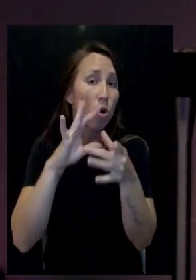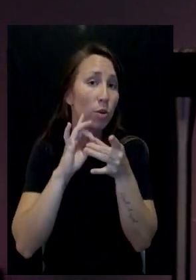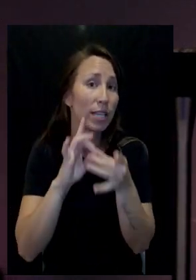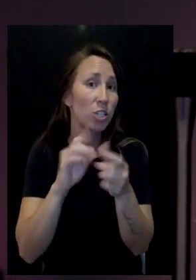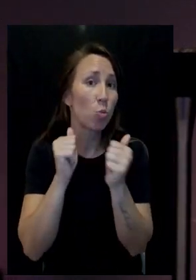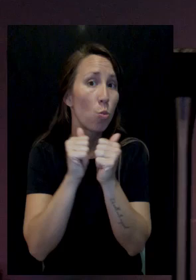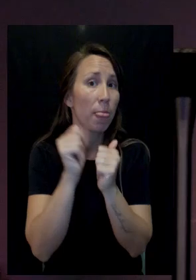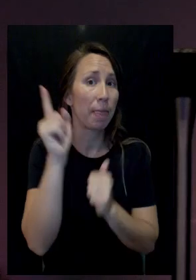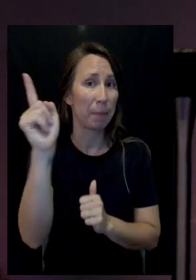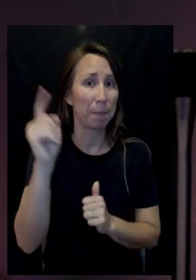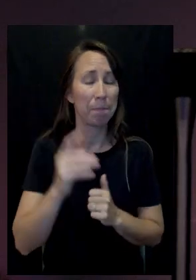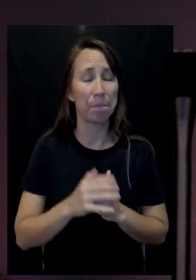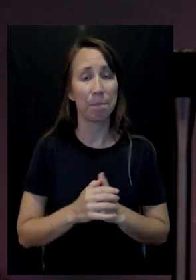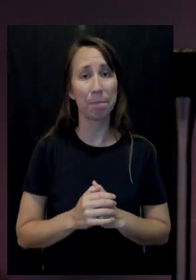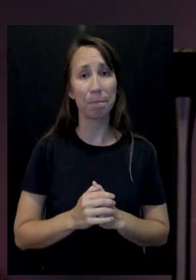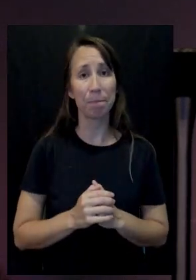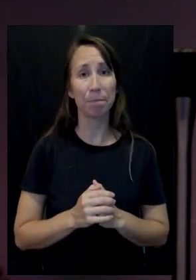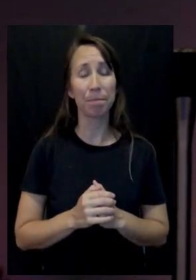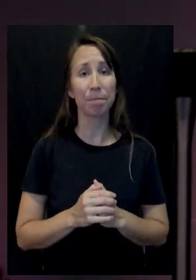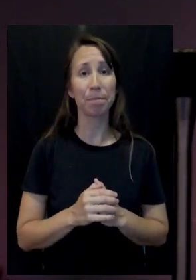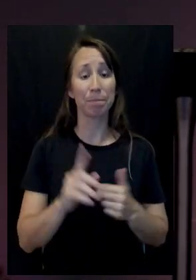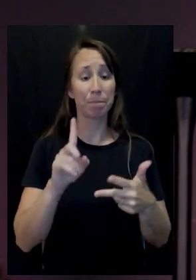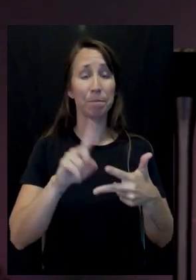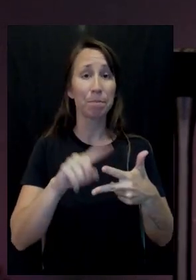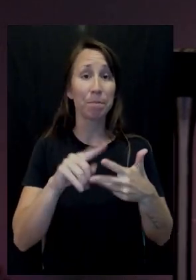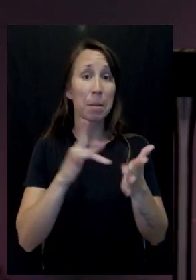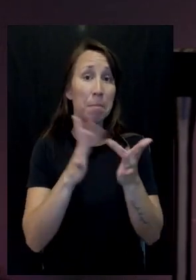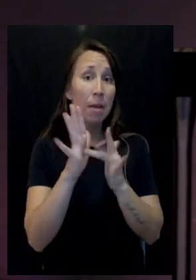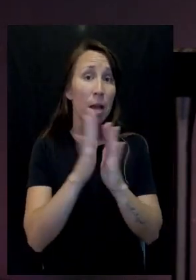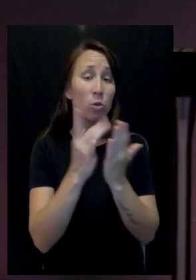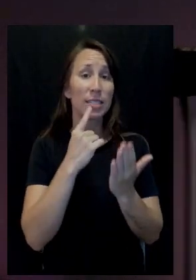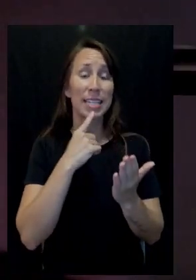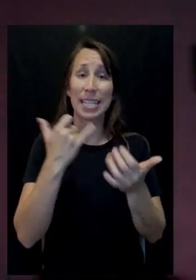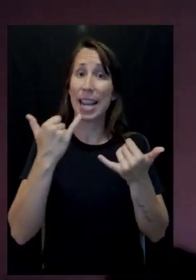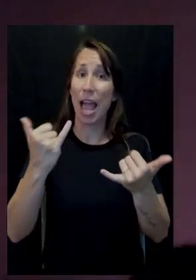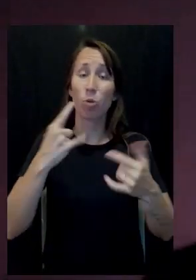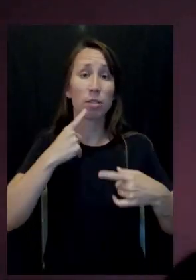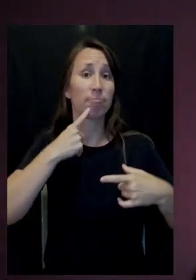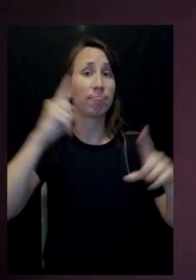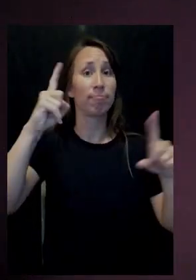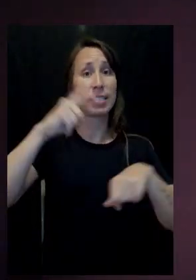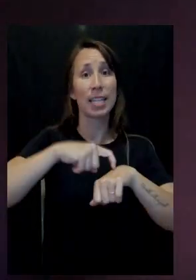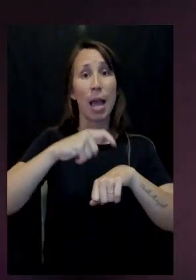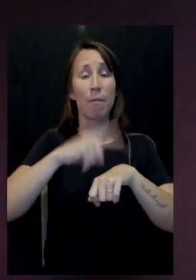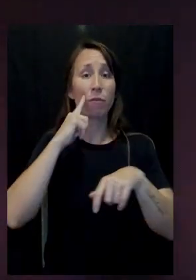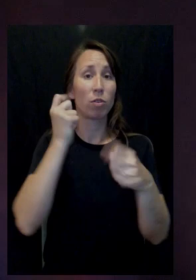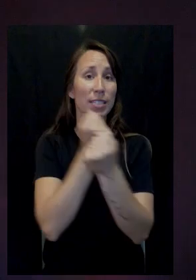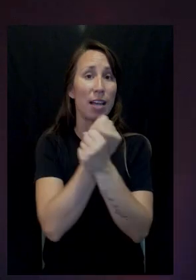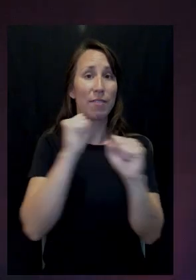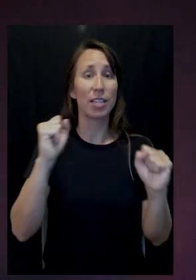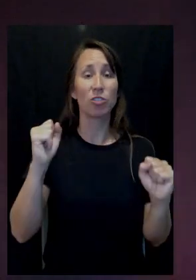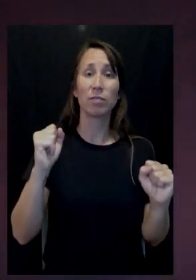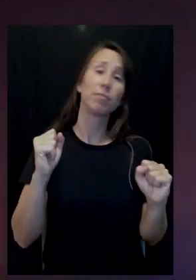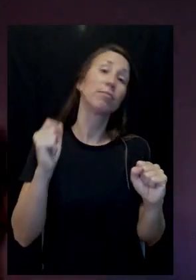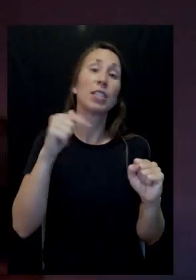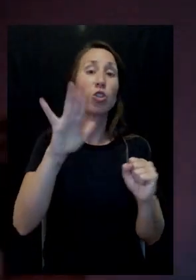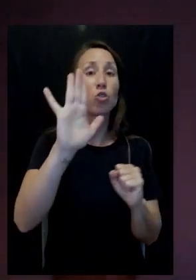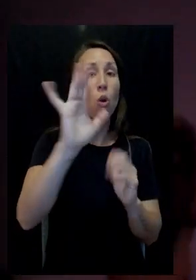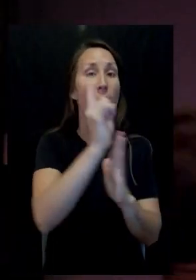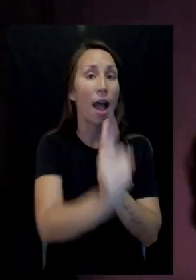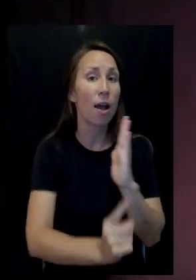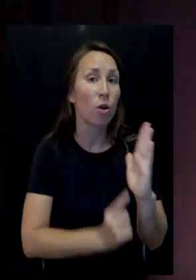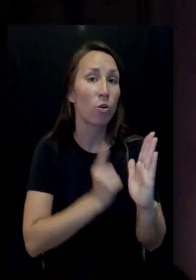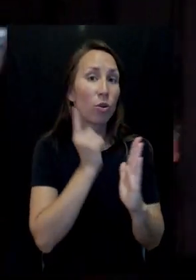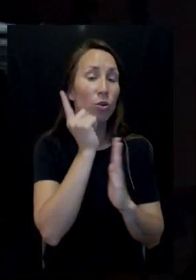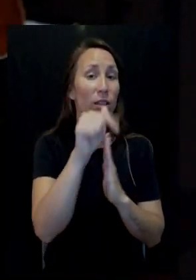him. Two, the Bible says that now is the appointed time of salvation. This is what I believe. This is your hour. This is where the